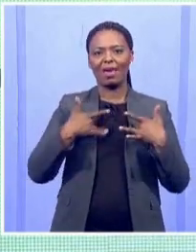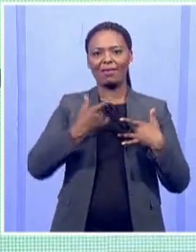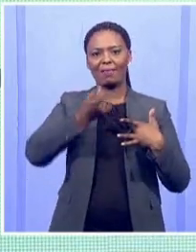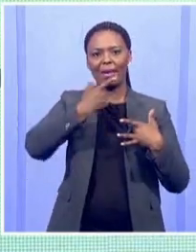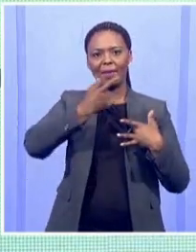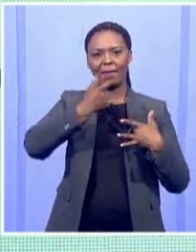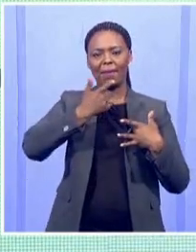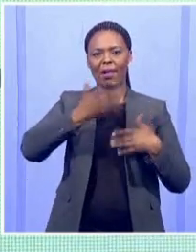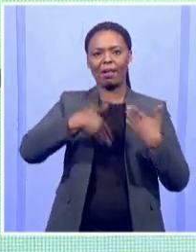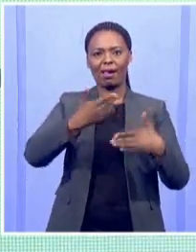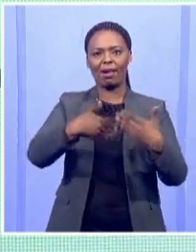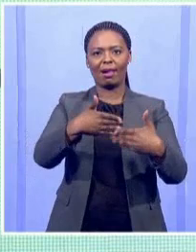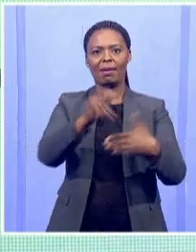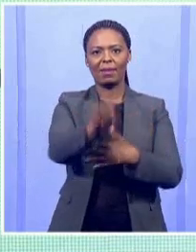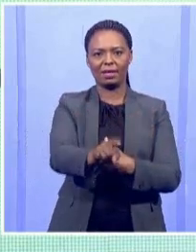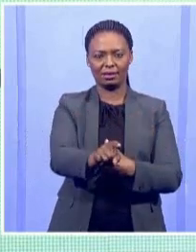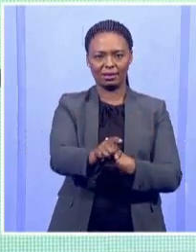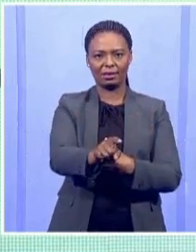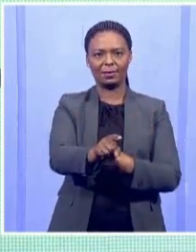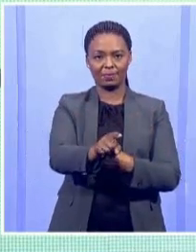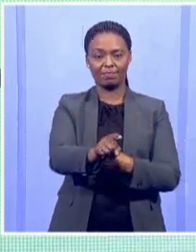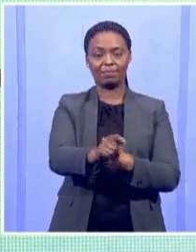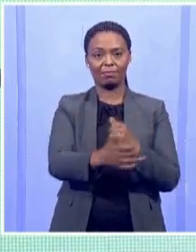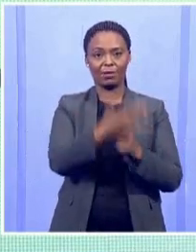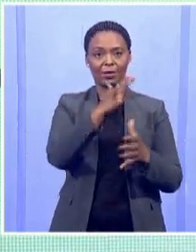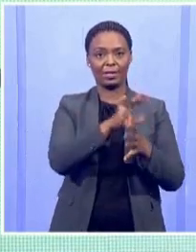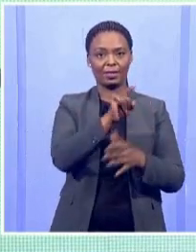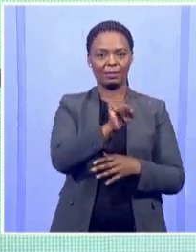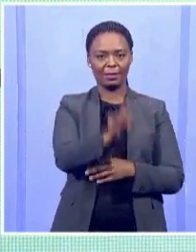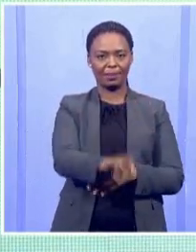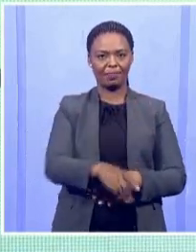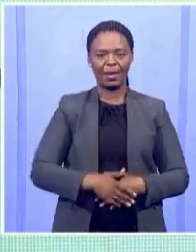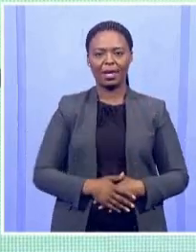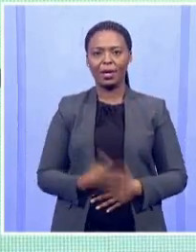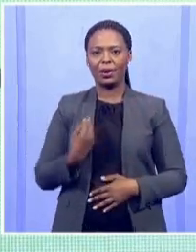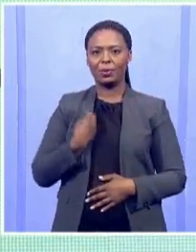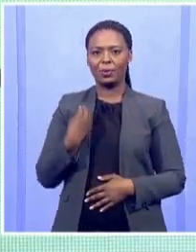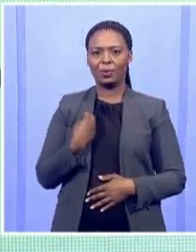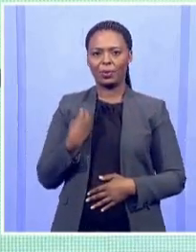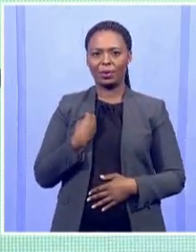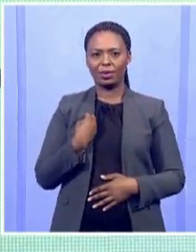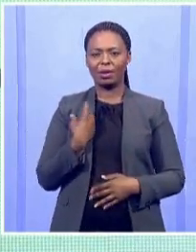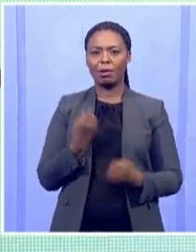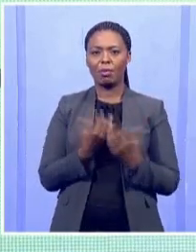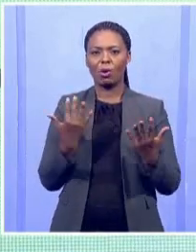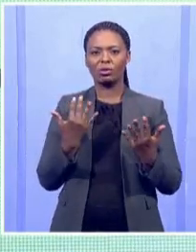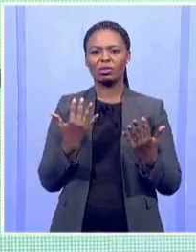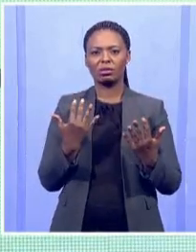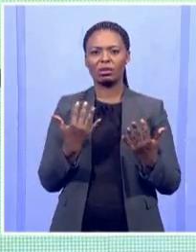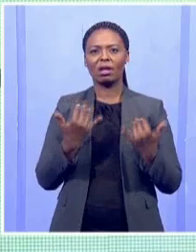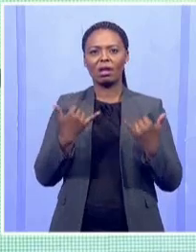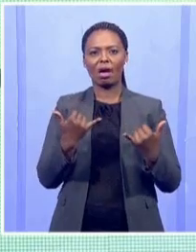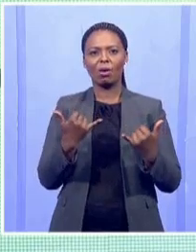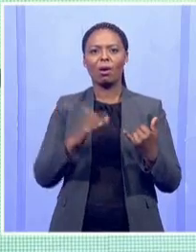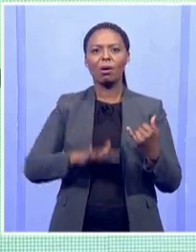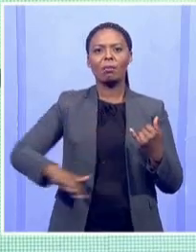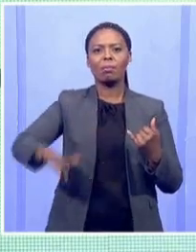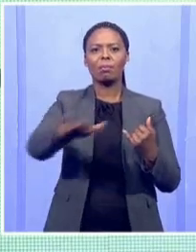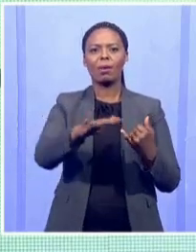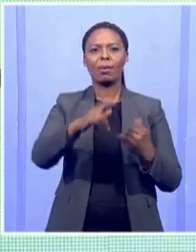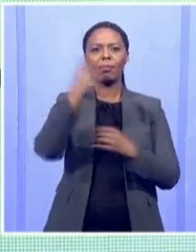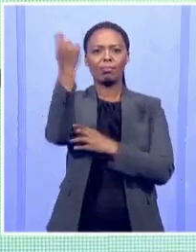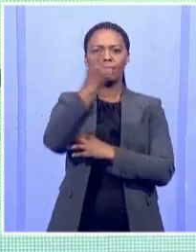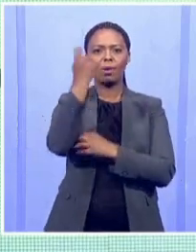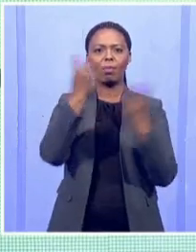backwards. Due to out-migration of youth, many rural people will be both